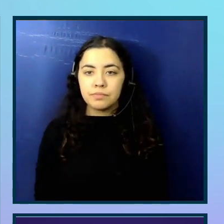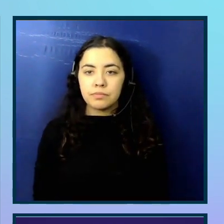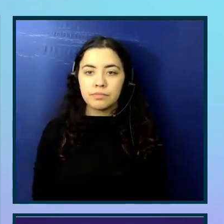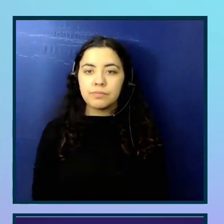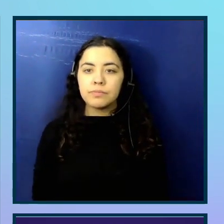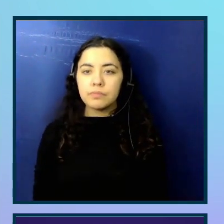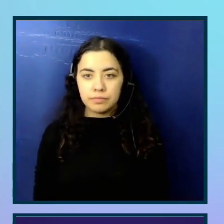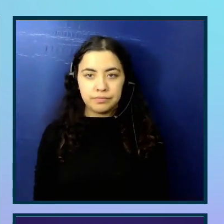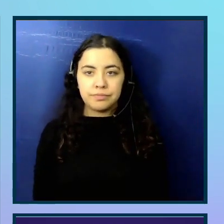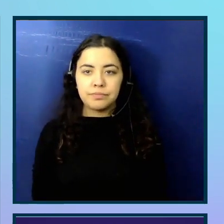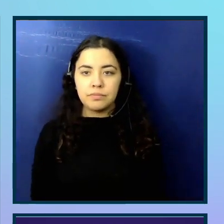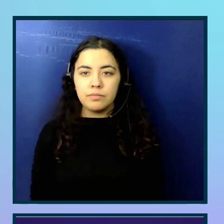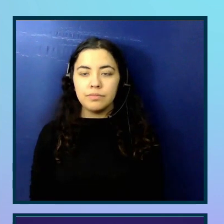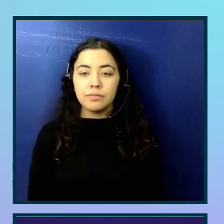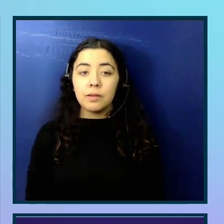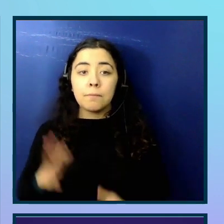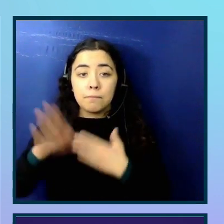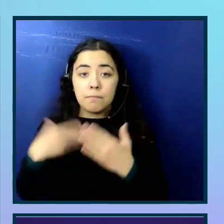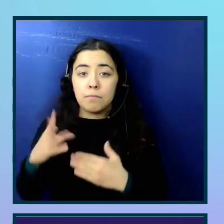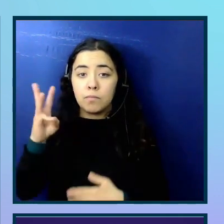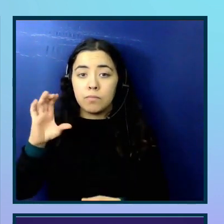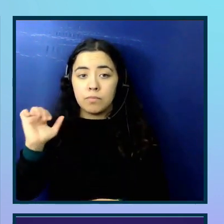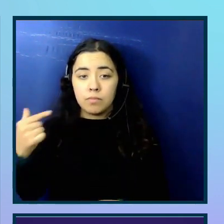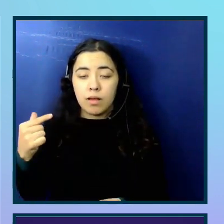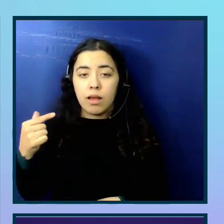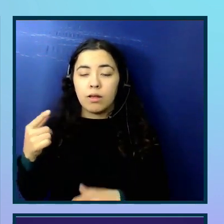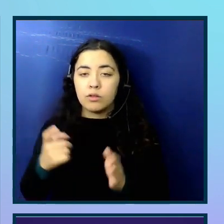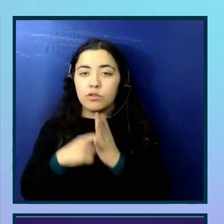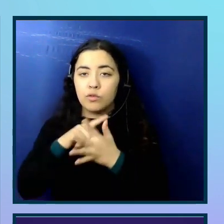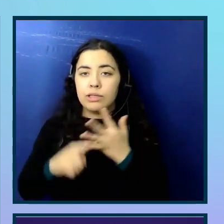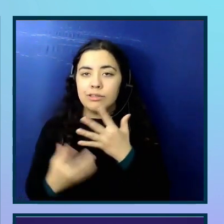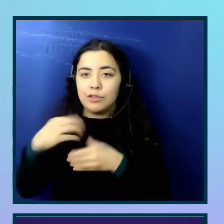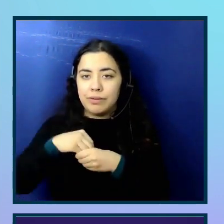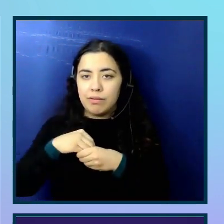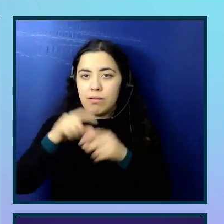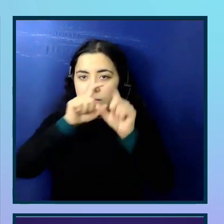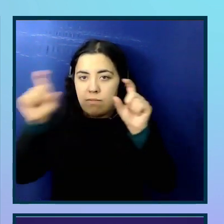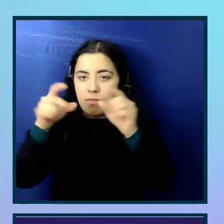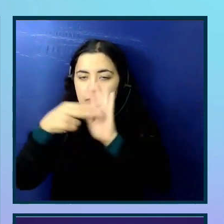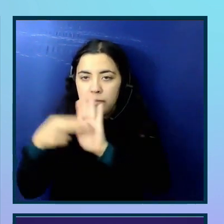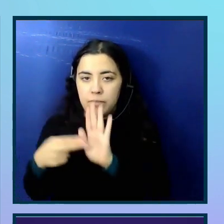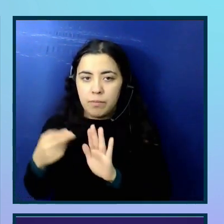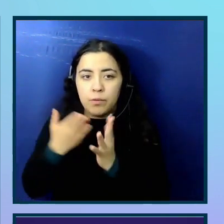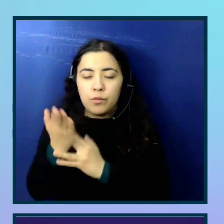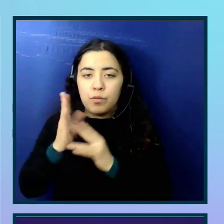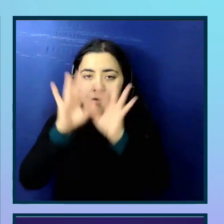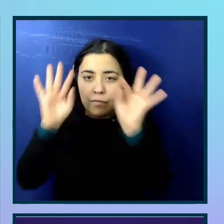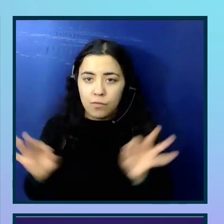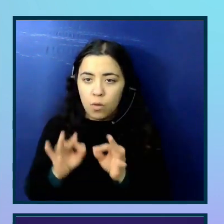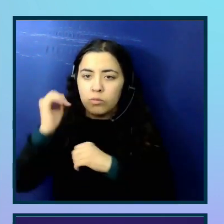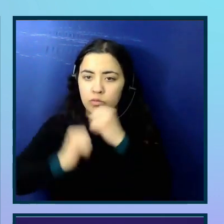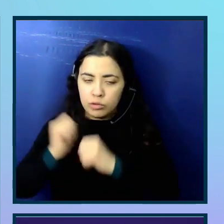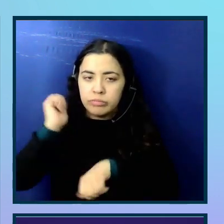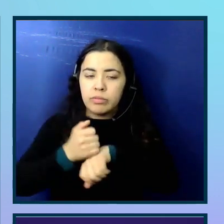Awesome. Next up, the WCAG criterion, headings or labels. So by building a good form, create structure by using headings to group